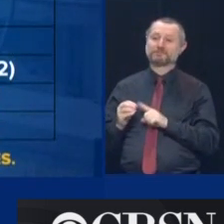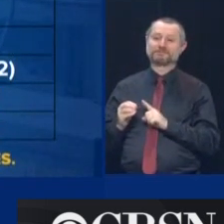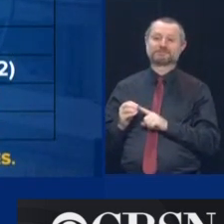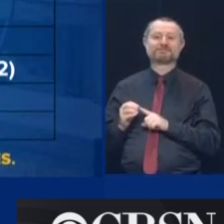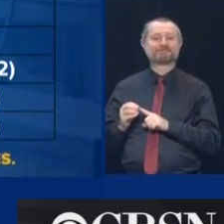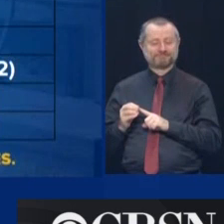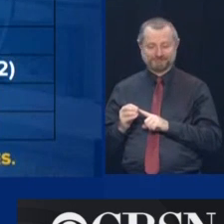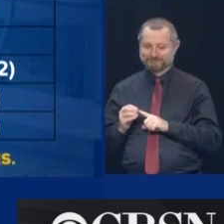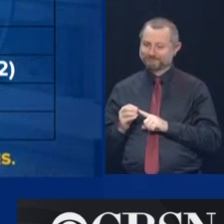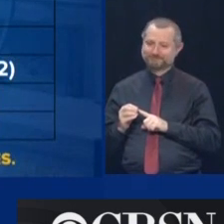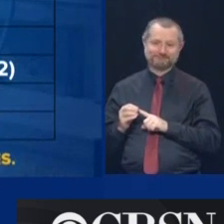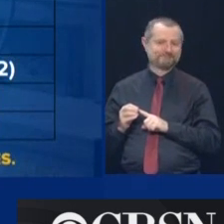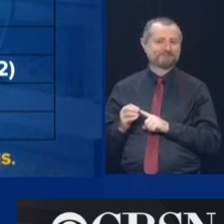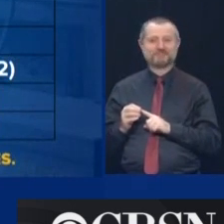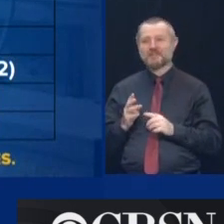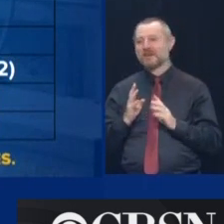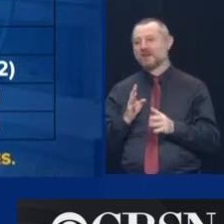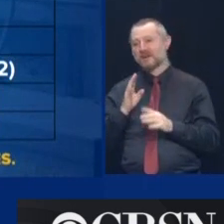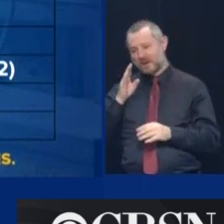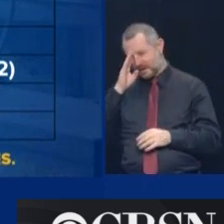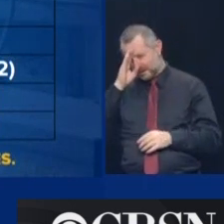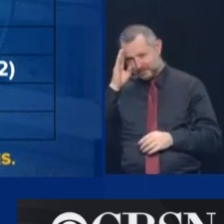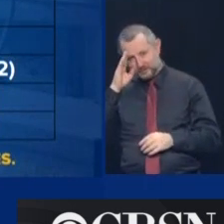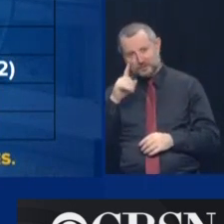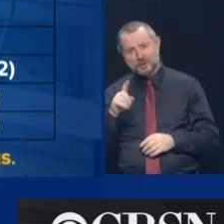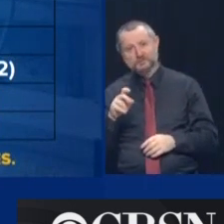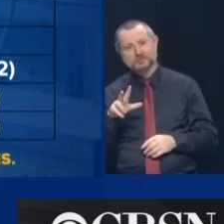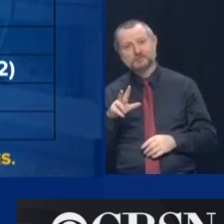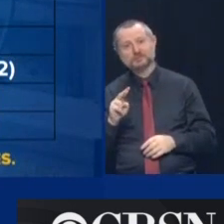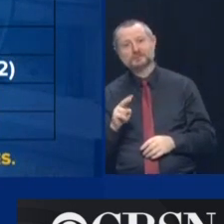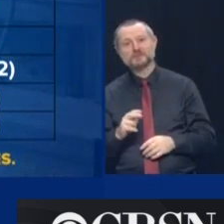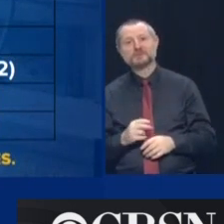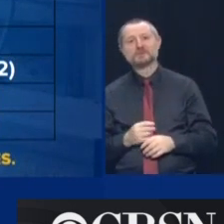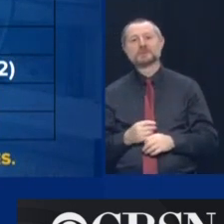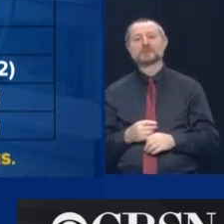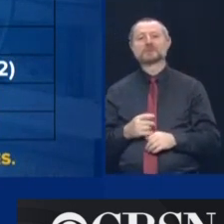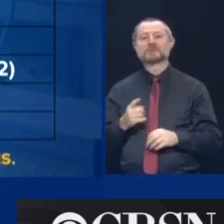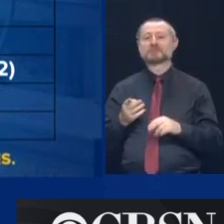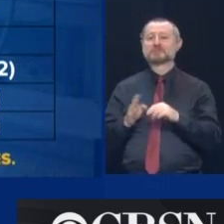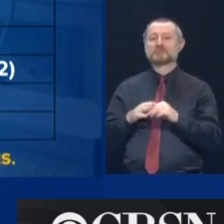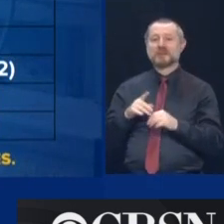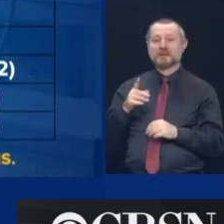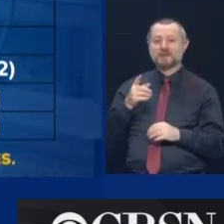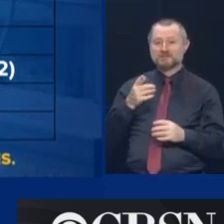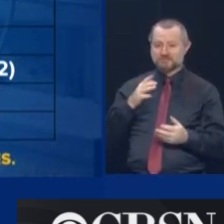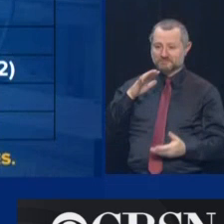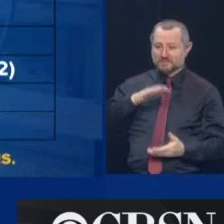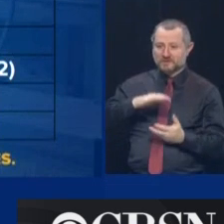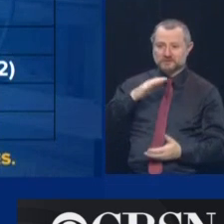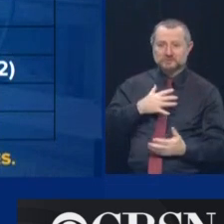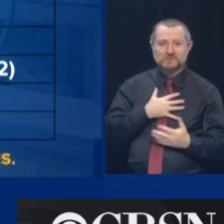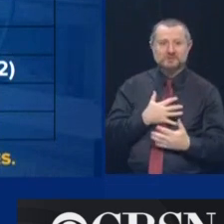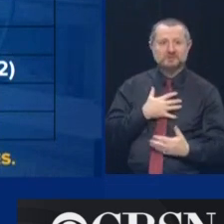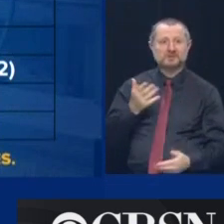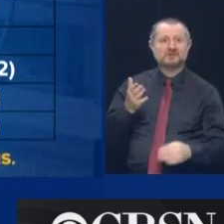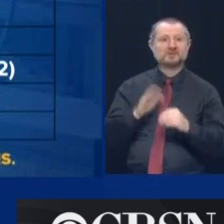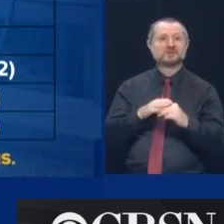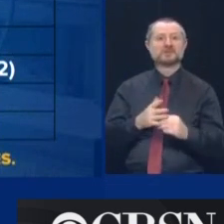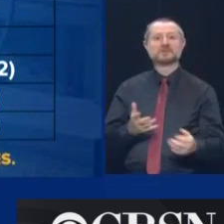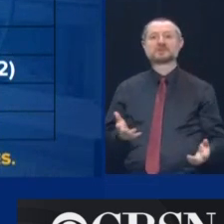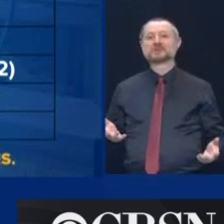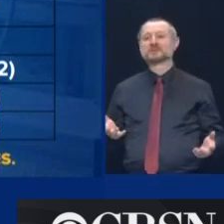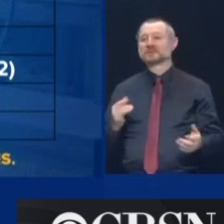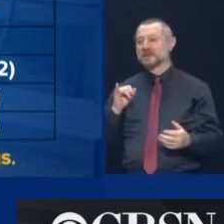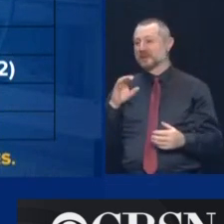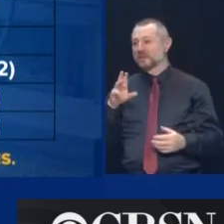Hospitalizations up 132, ICU up, intubations up. We've seen this movie. We've all